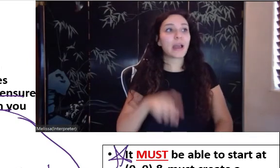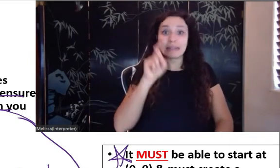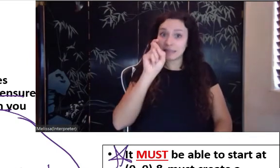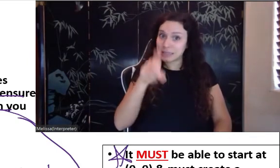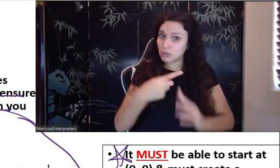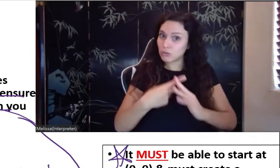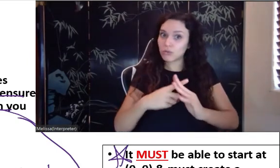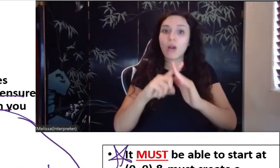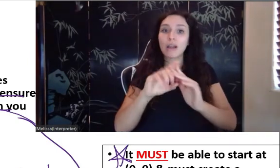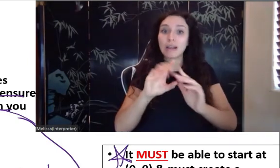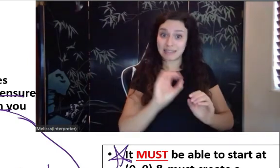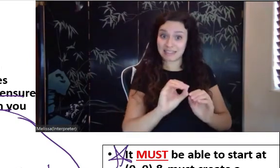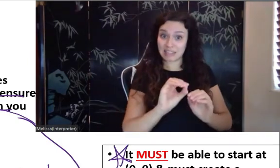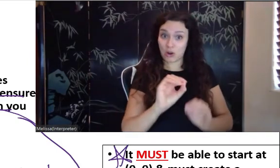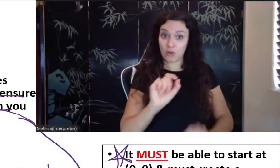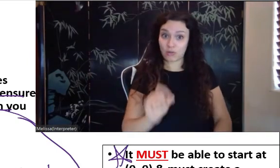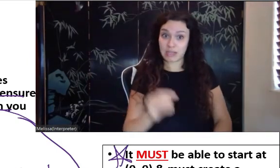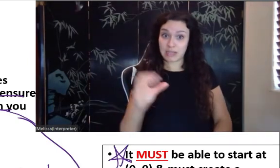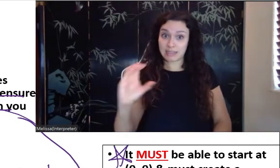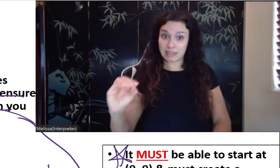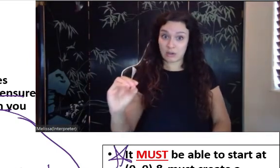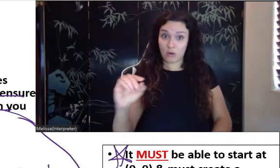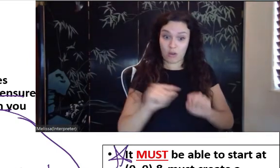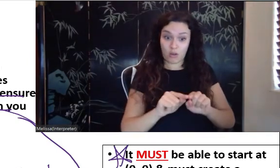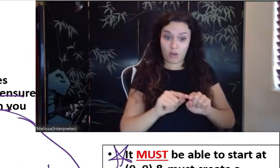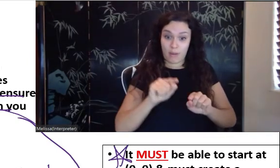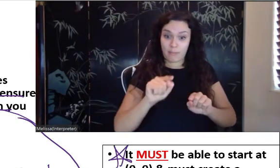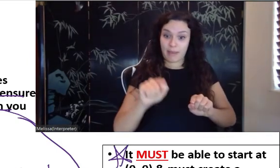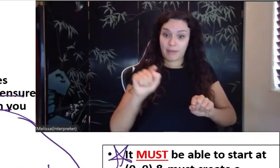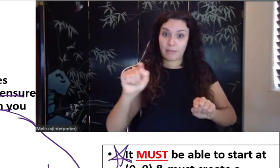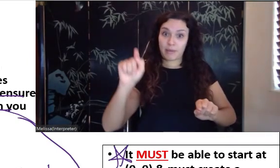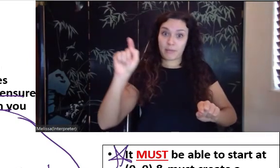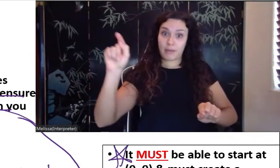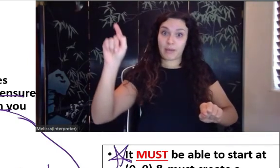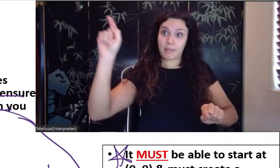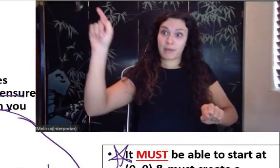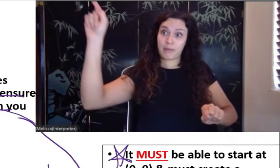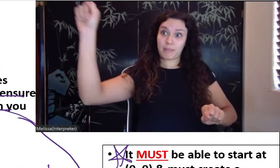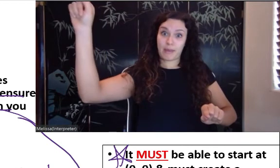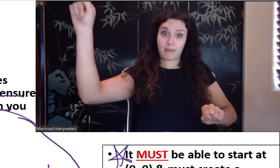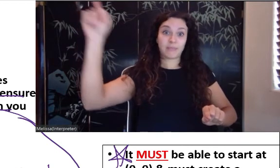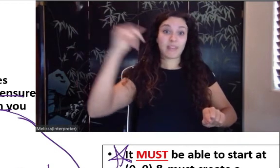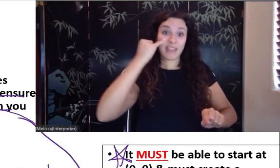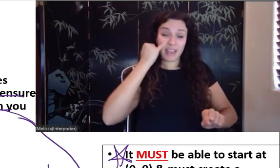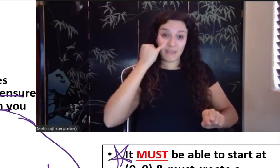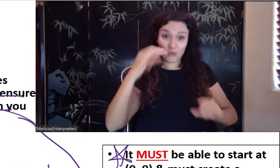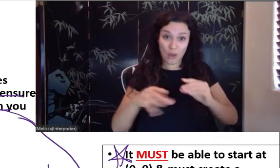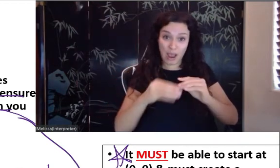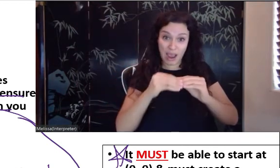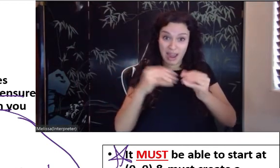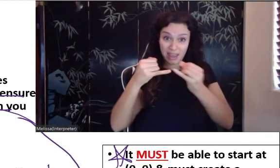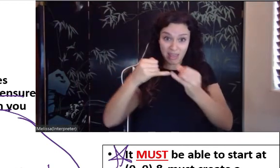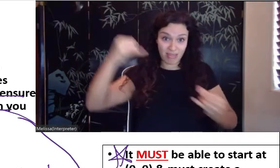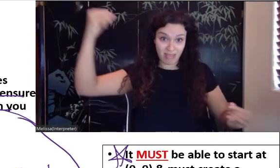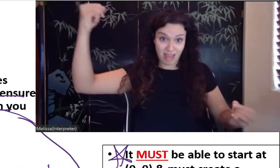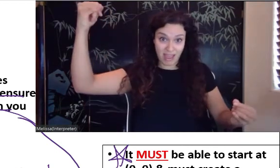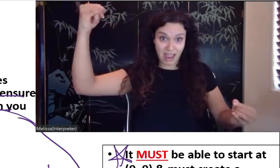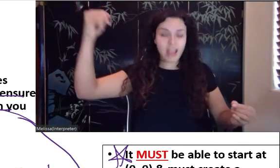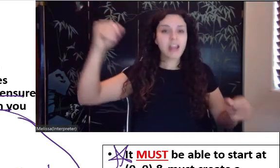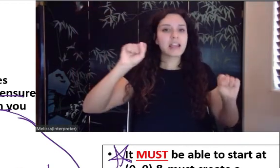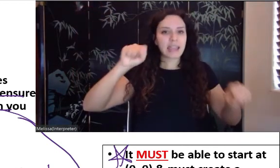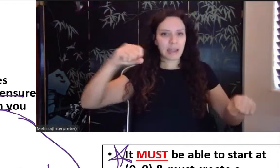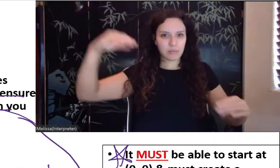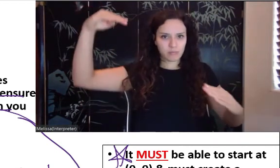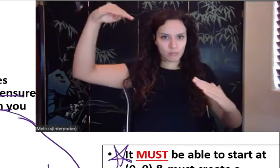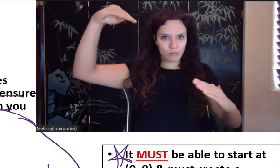to start at 0, 0. So if all of those are good, this looks like that one could go through 0, 0 if I were to make a line